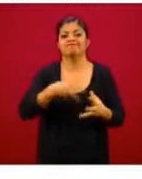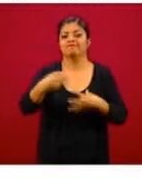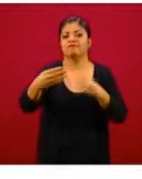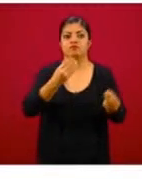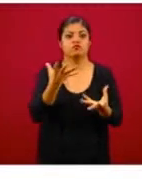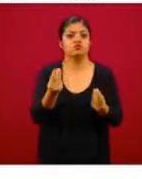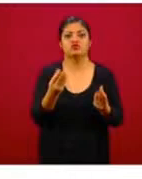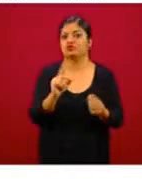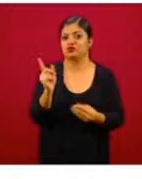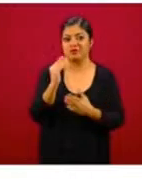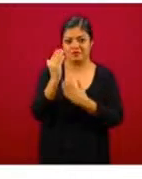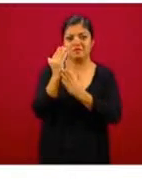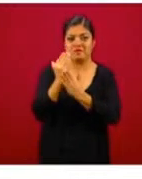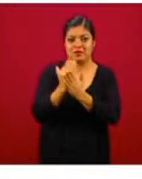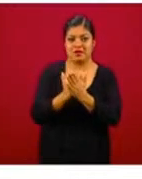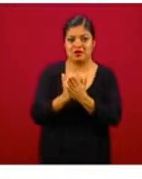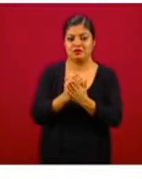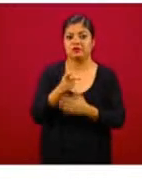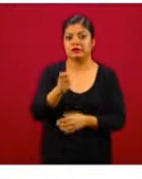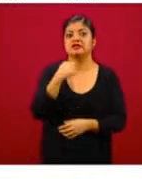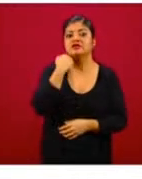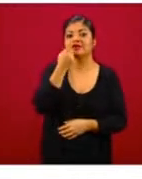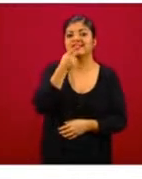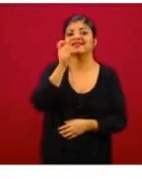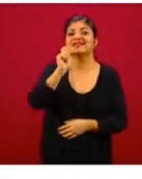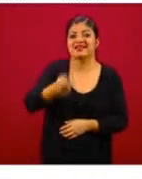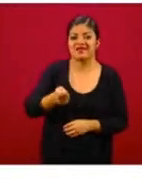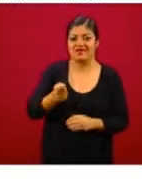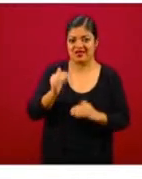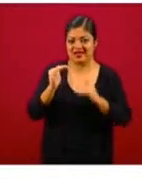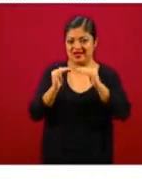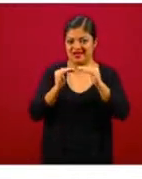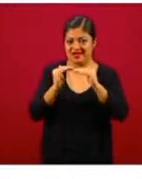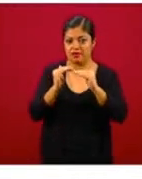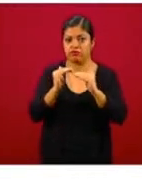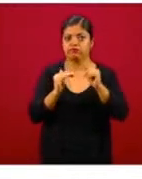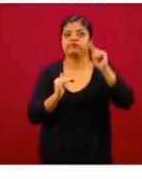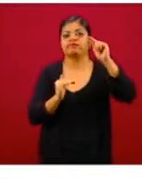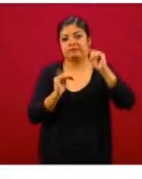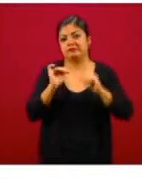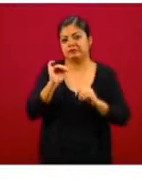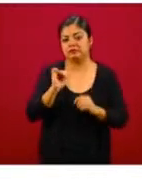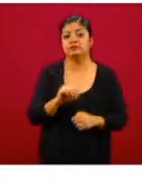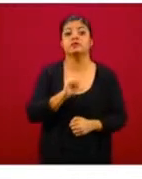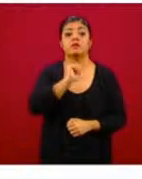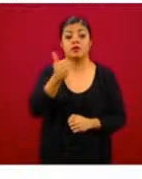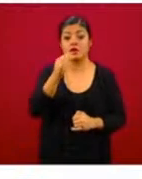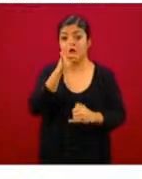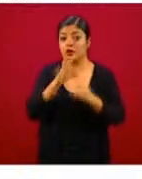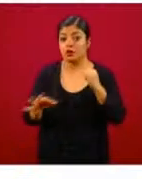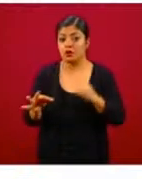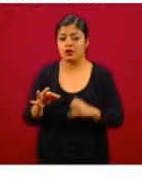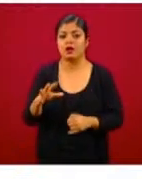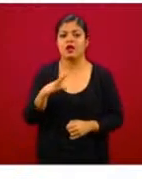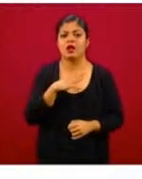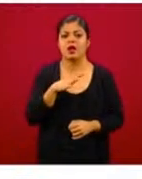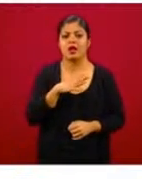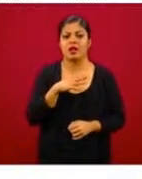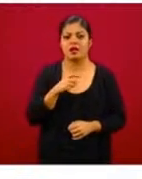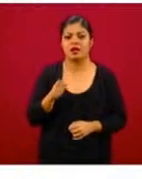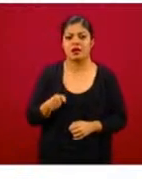what that looked like a week before is the same. We're seeing the same incidence rate, which is to say there is not a growth in